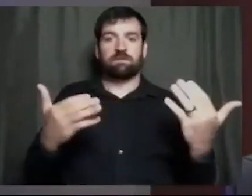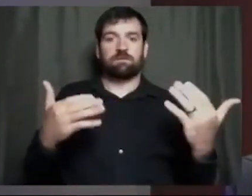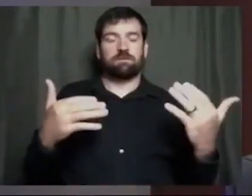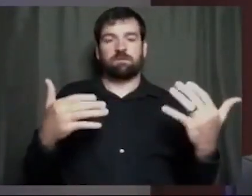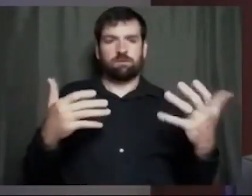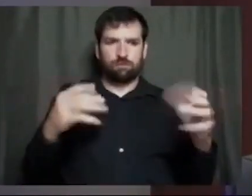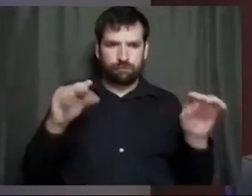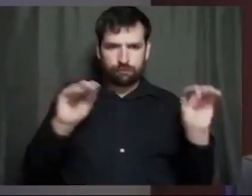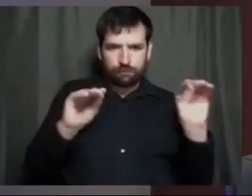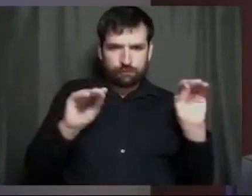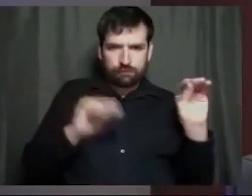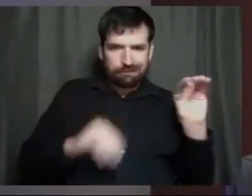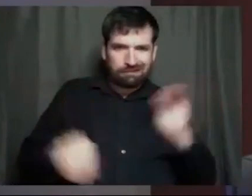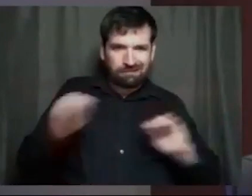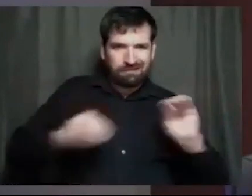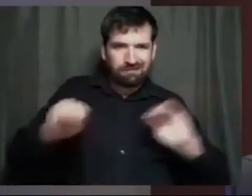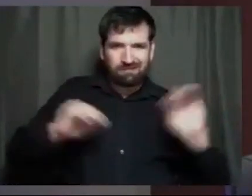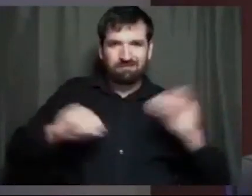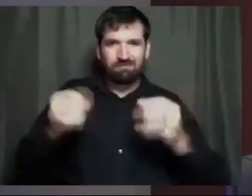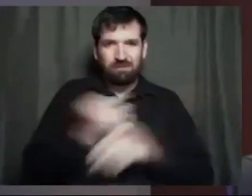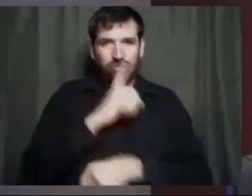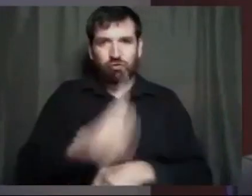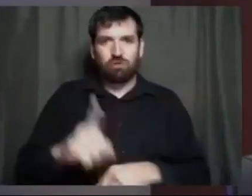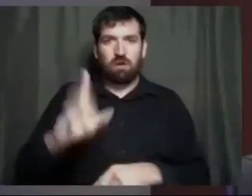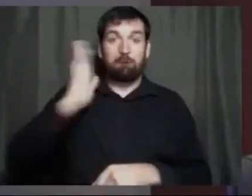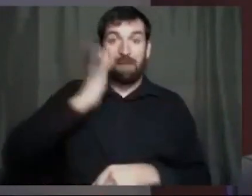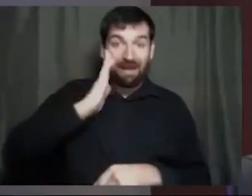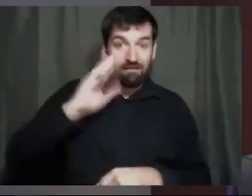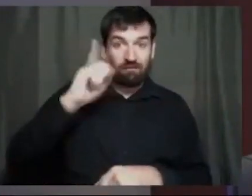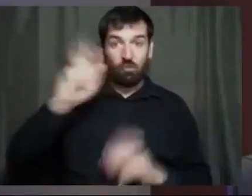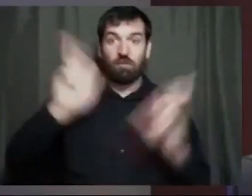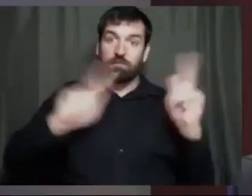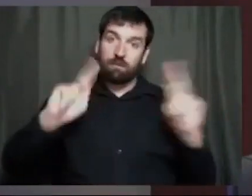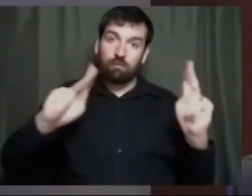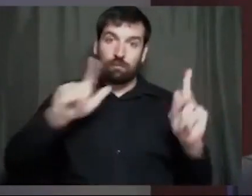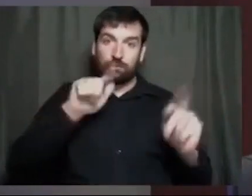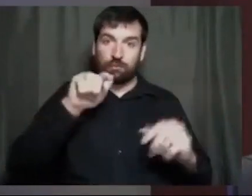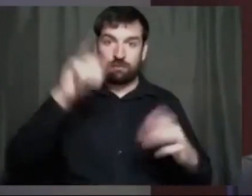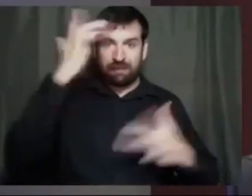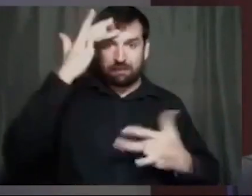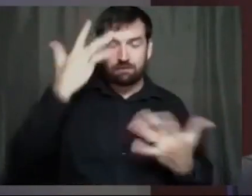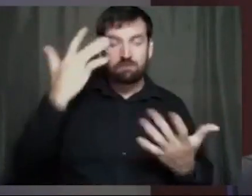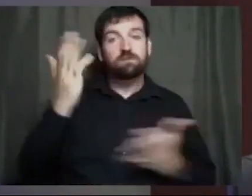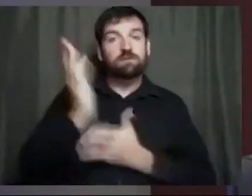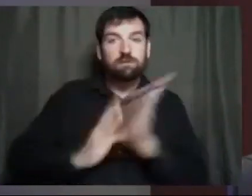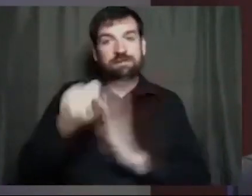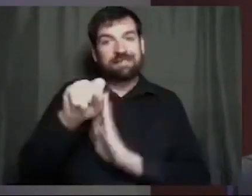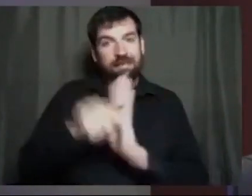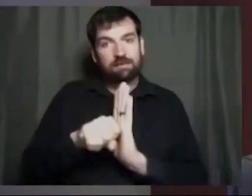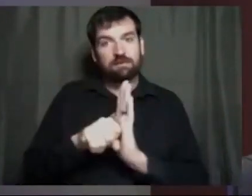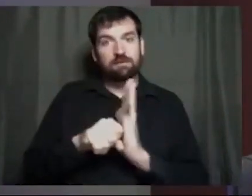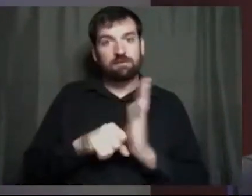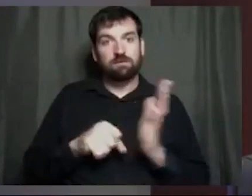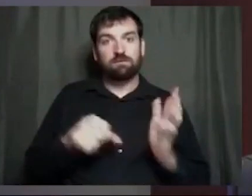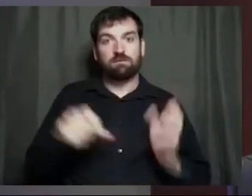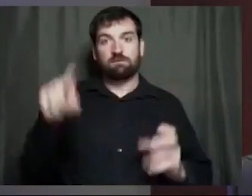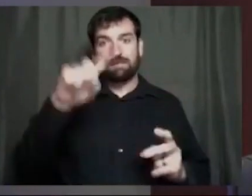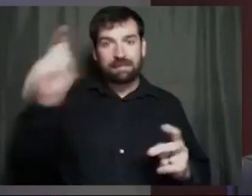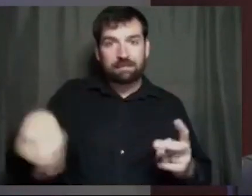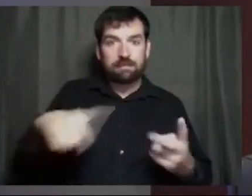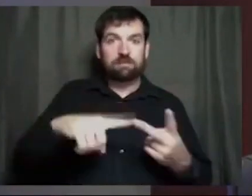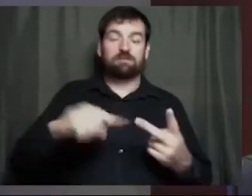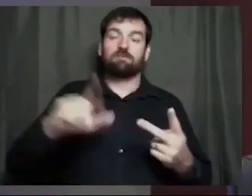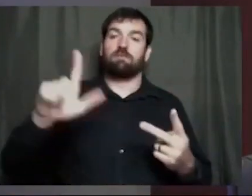have a bed for the person who is sick. And I know that some states have, Texas, Louisiana, Florida,